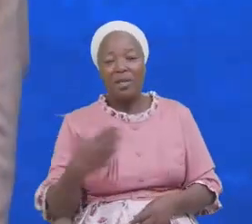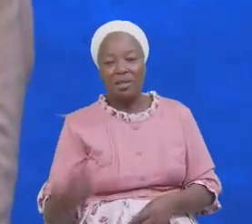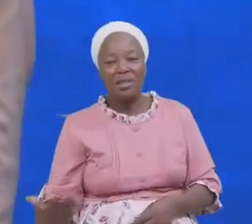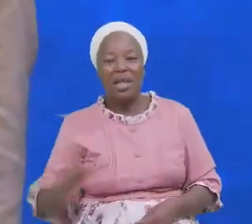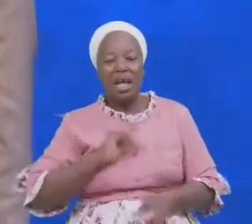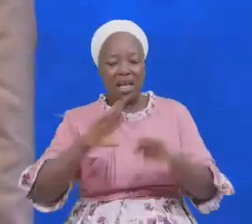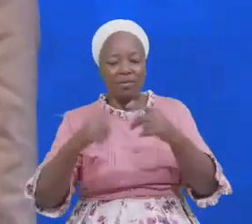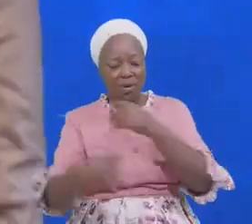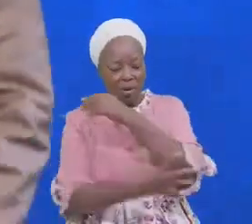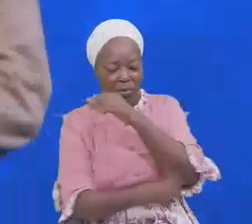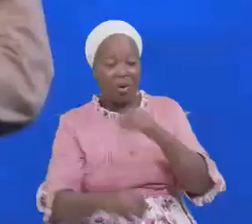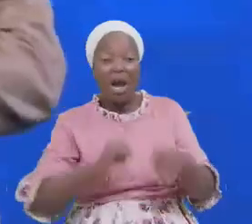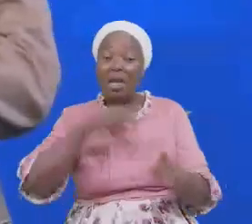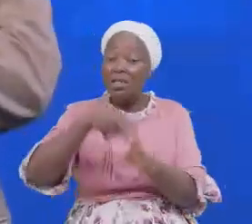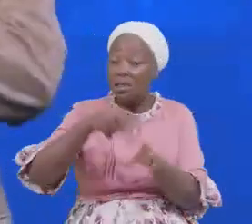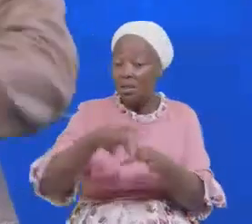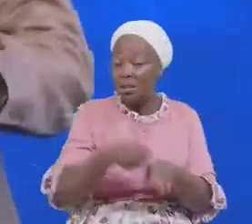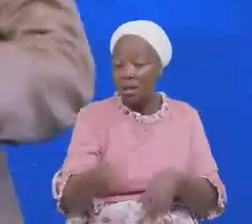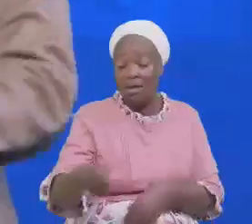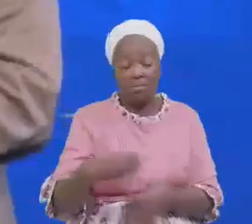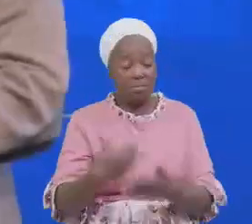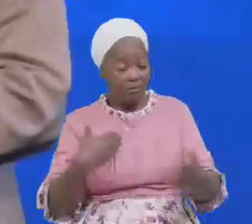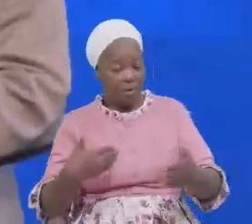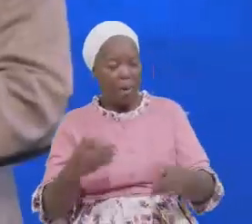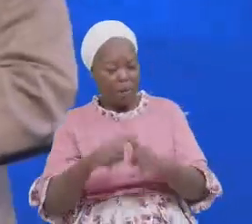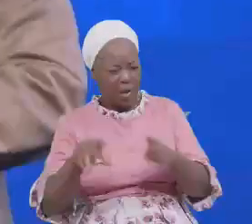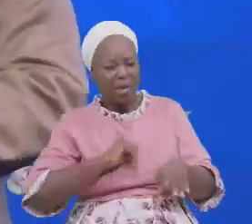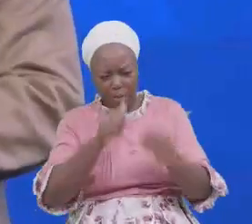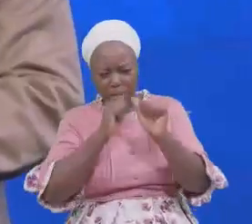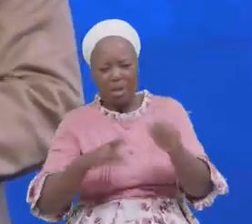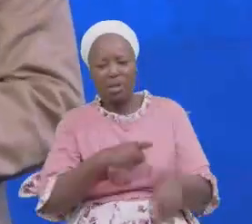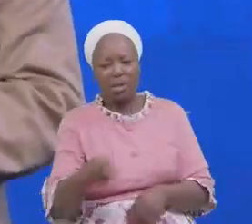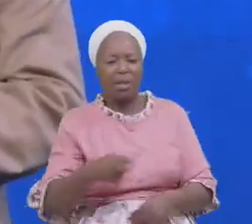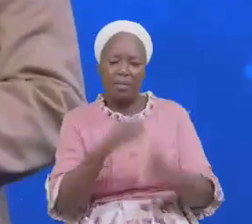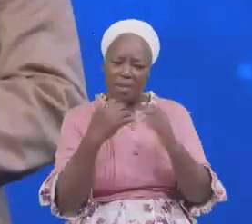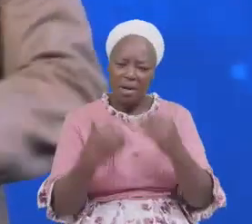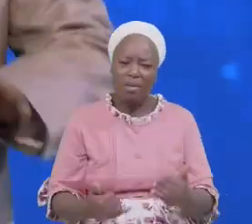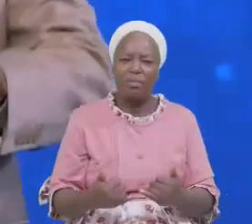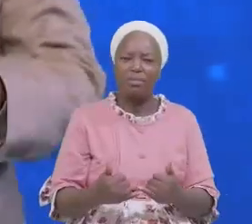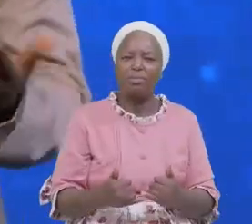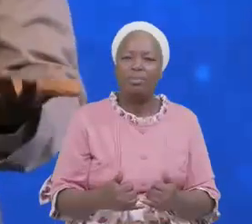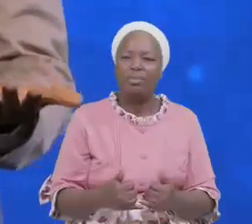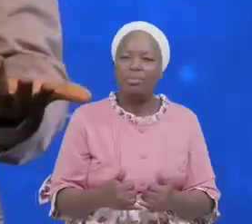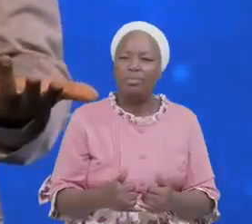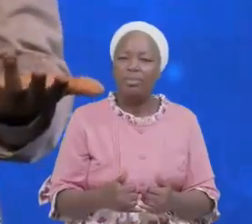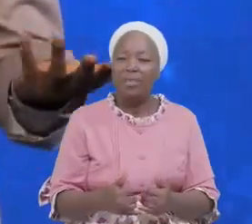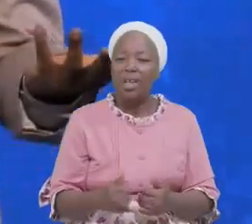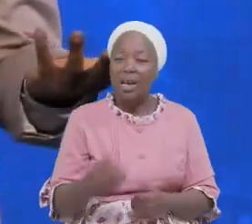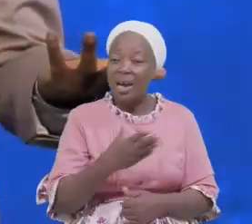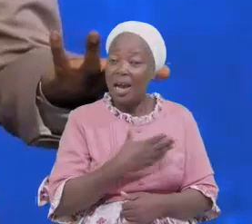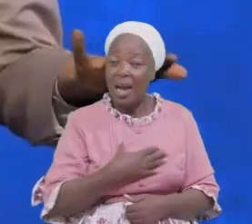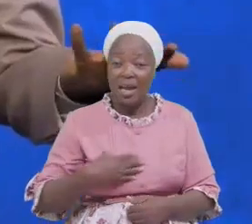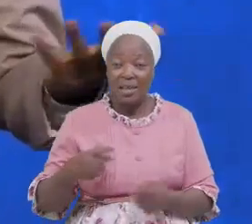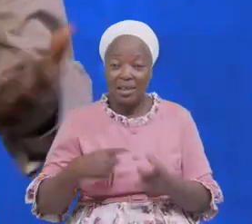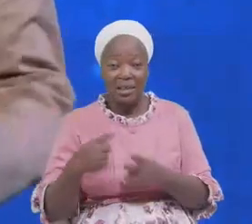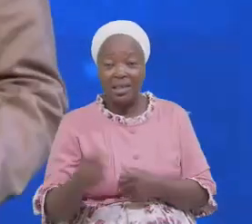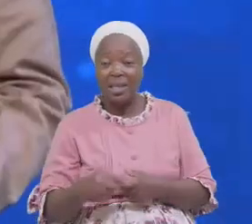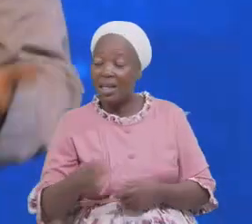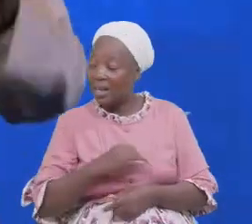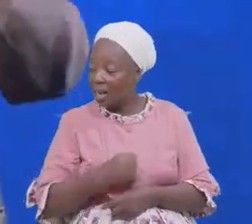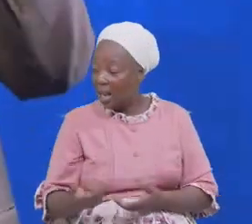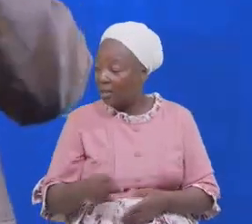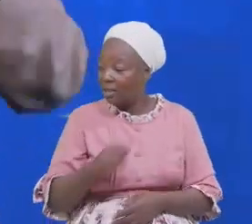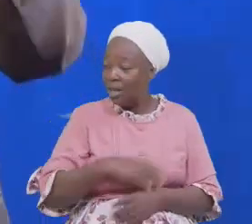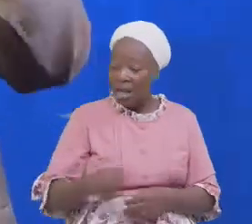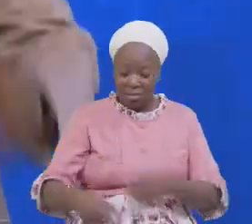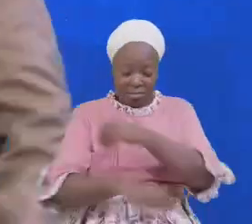I cheated them before, but I'm going to bless them now. I oppressed them before, but now I'm going